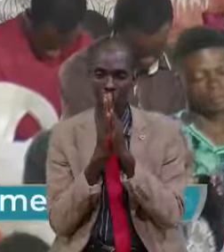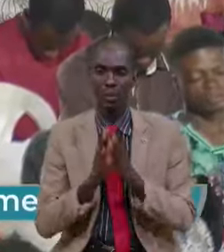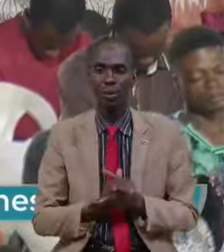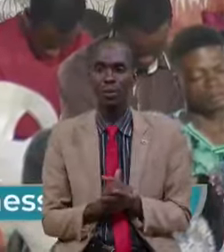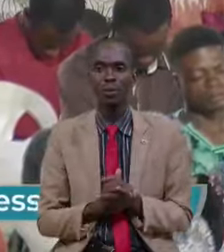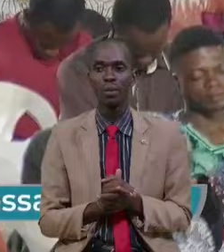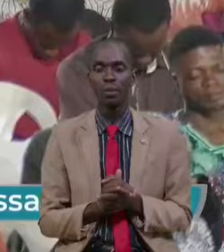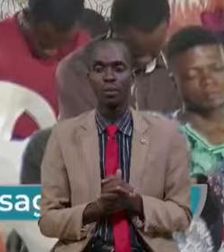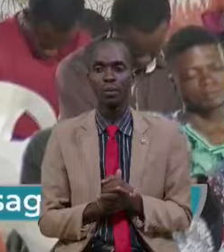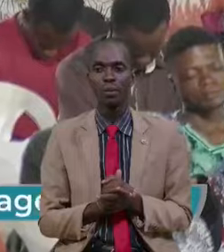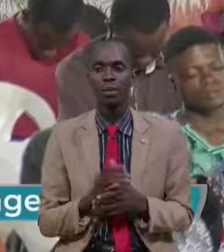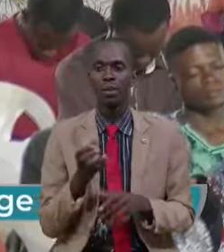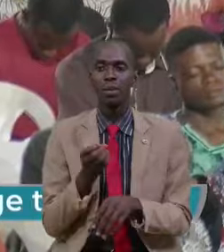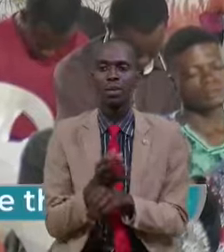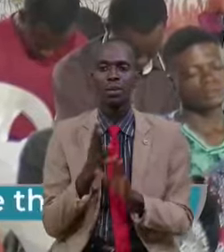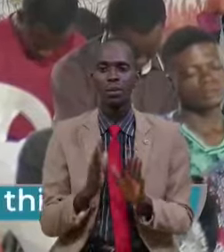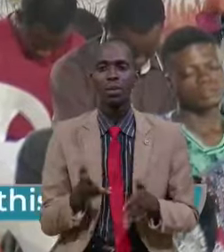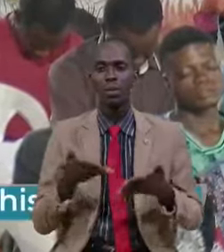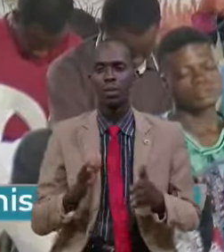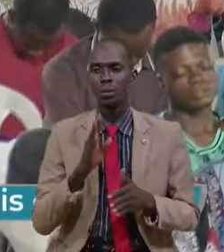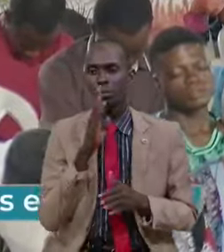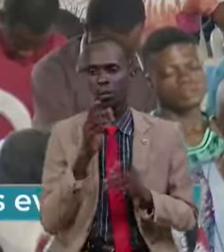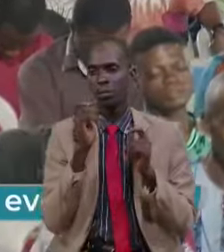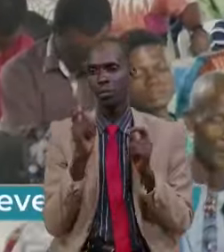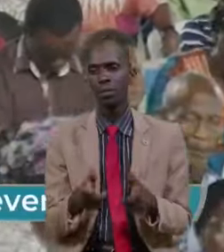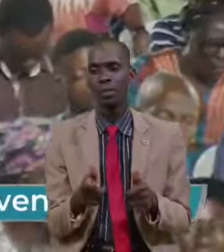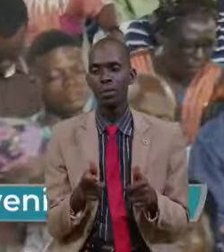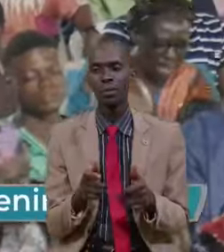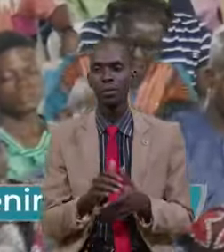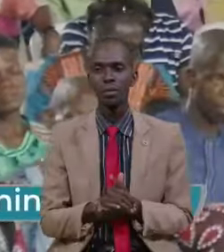Counselors, let's be fast. Let's also be thorough.